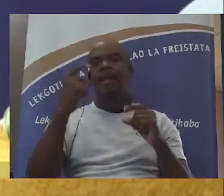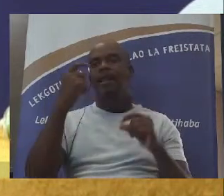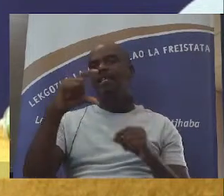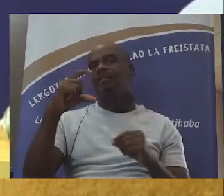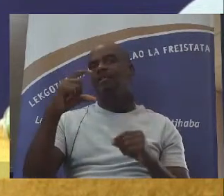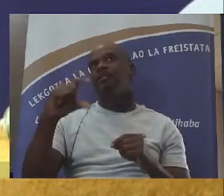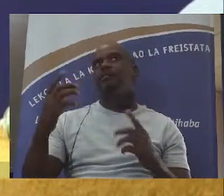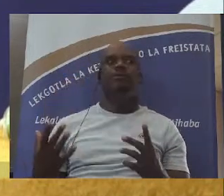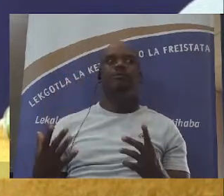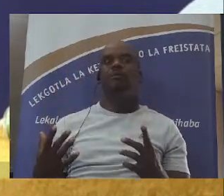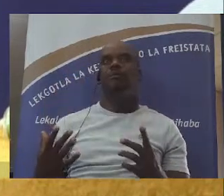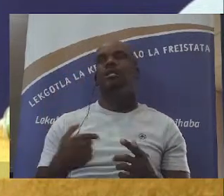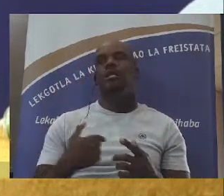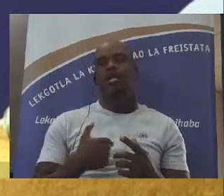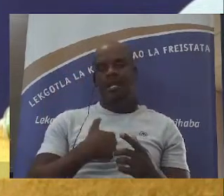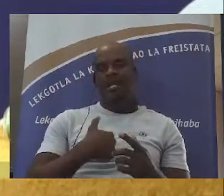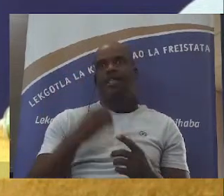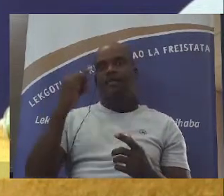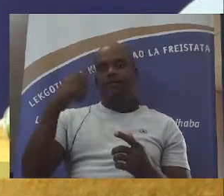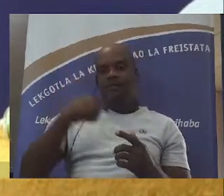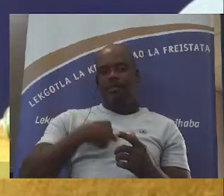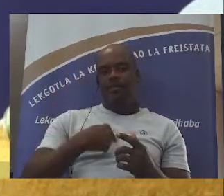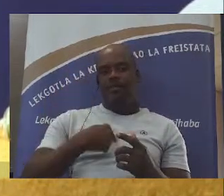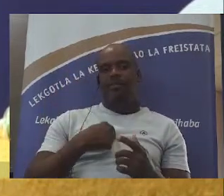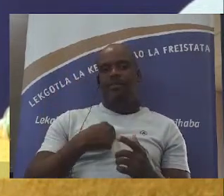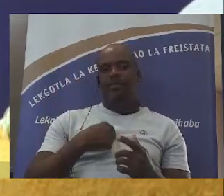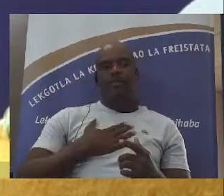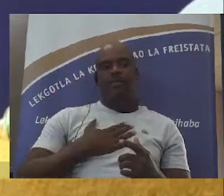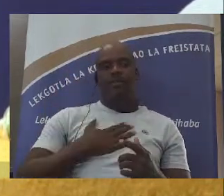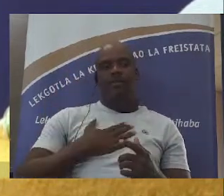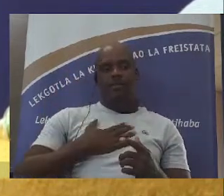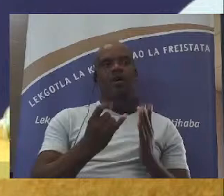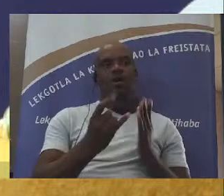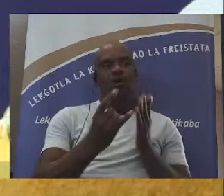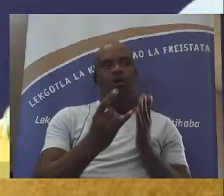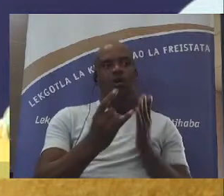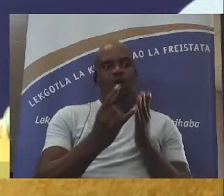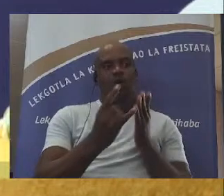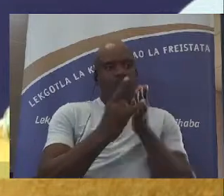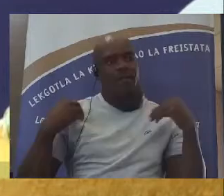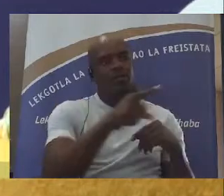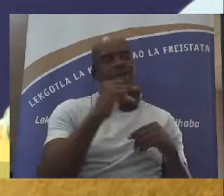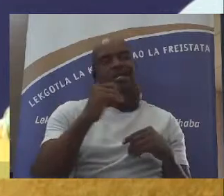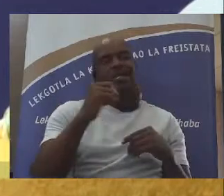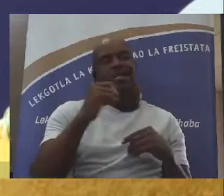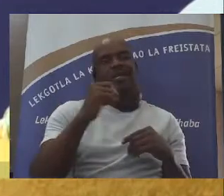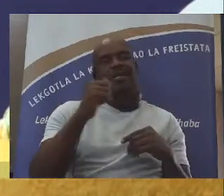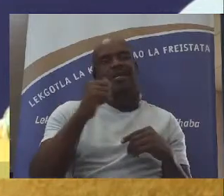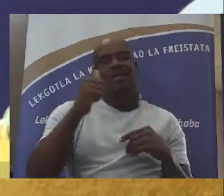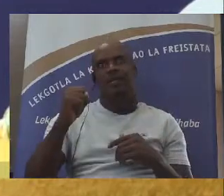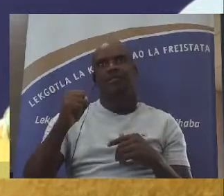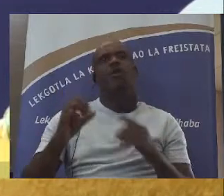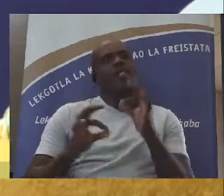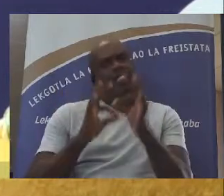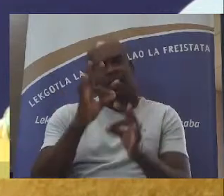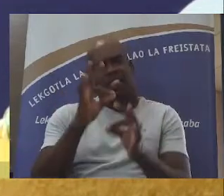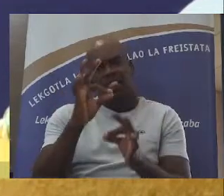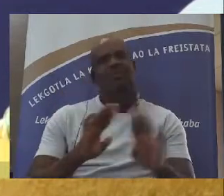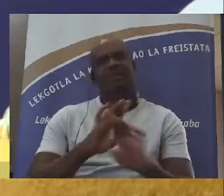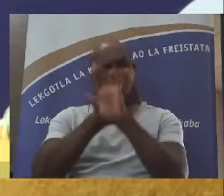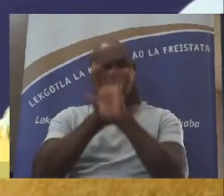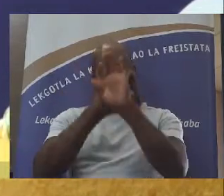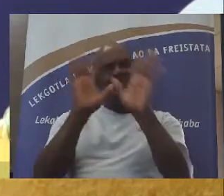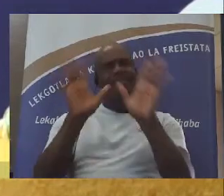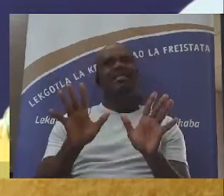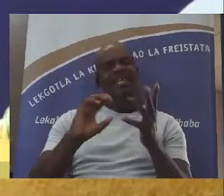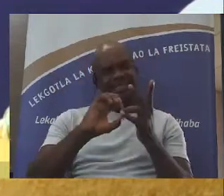ha ke batla ho kena businessing ya exploration le gase ena o ko e hlalose le nkutlwa hore na ke re a